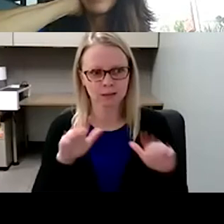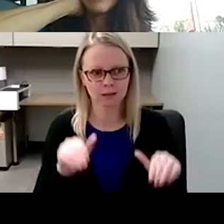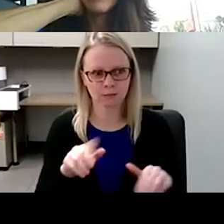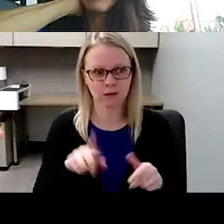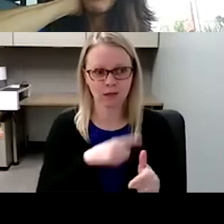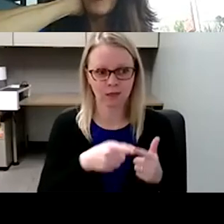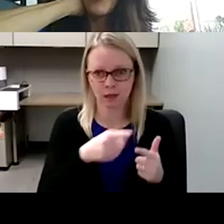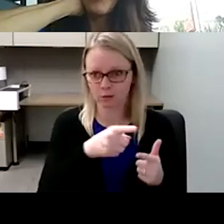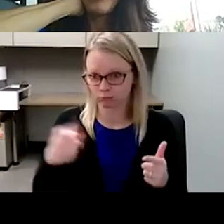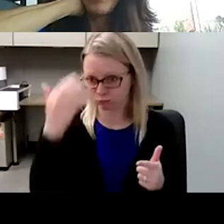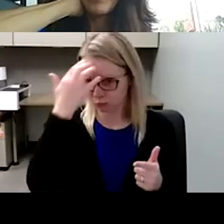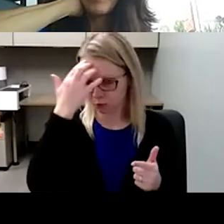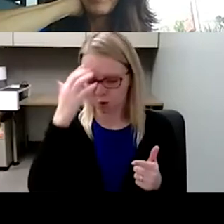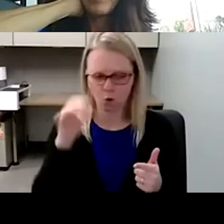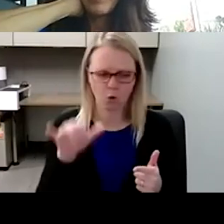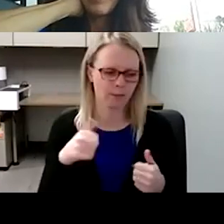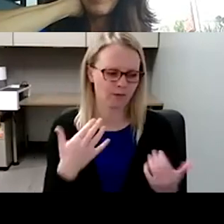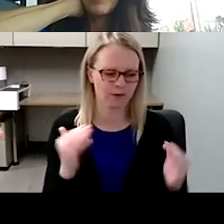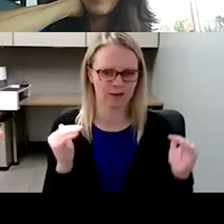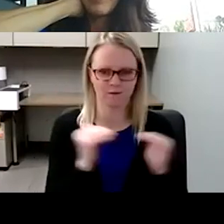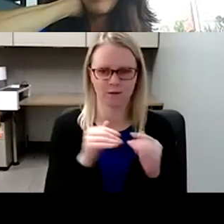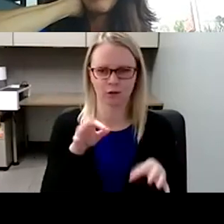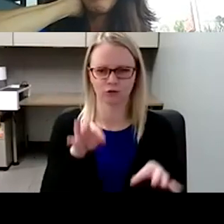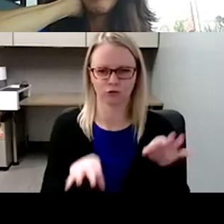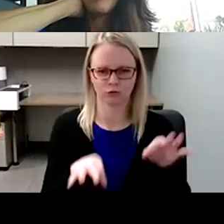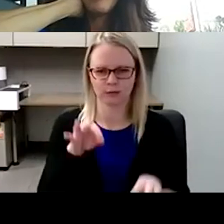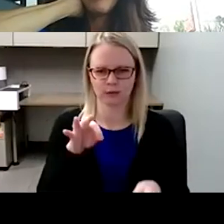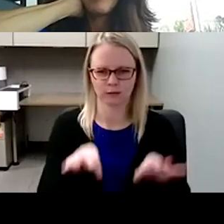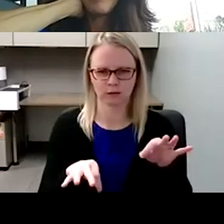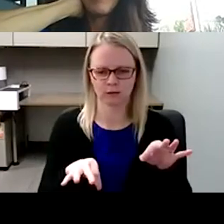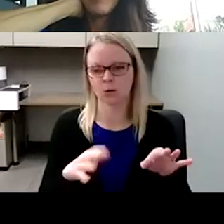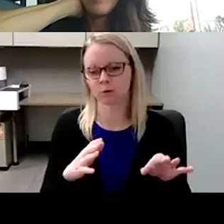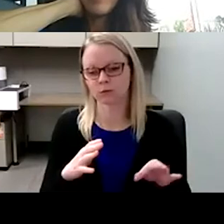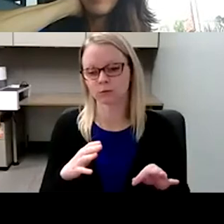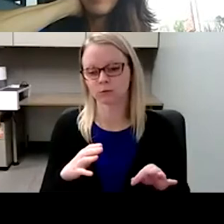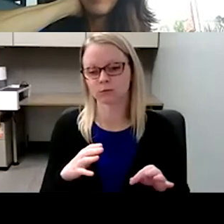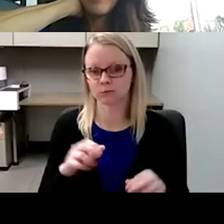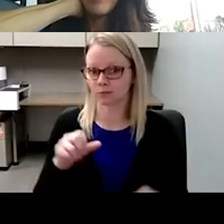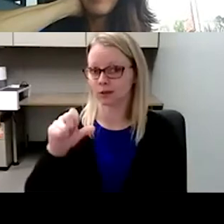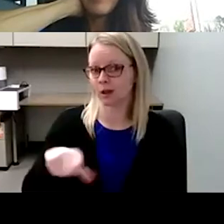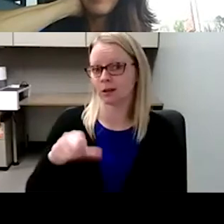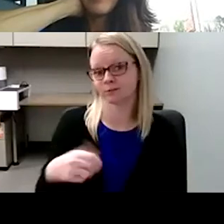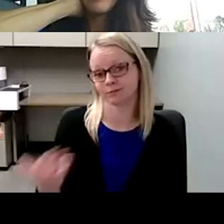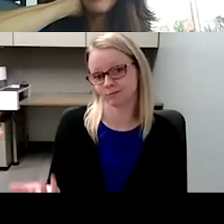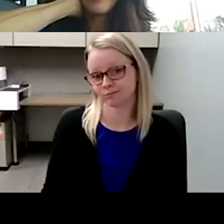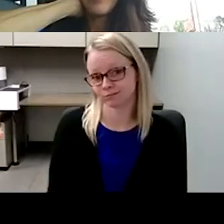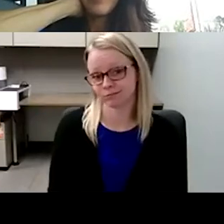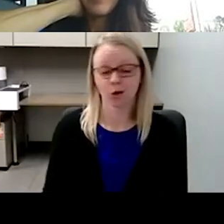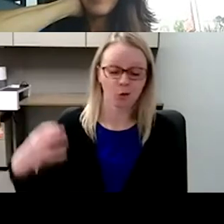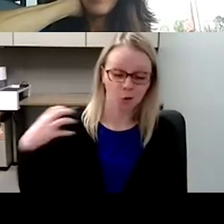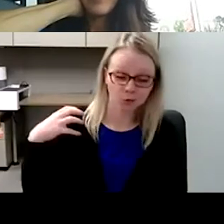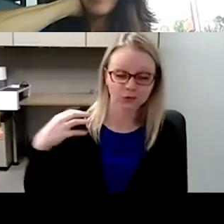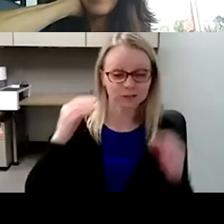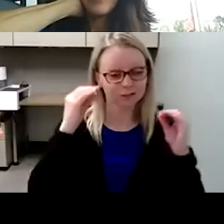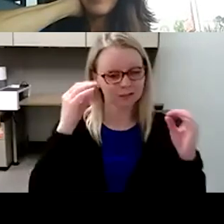you know, will give you a fair judgment. So along the way, yeah, coaches, teachers,